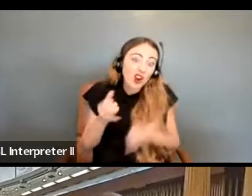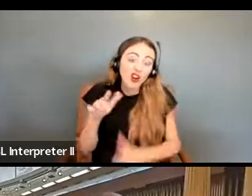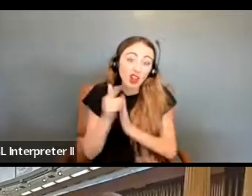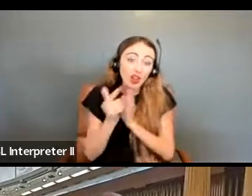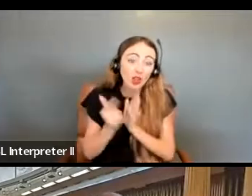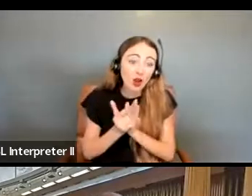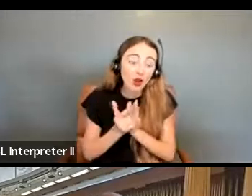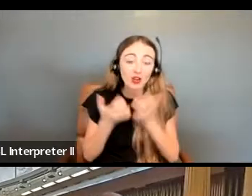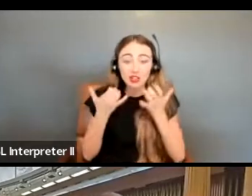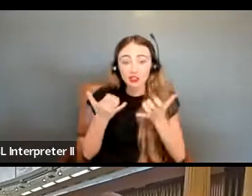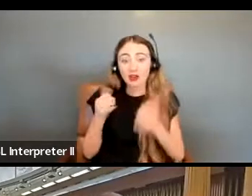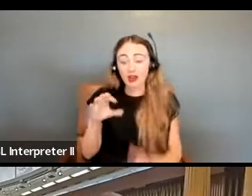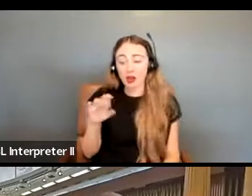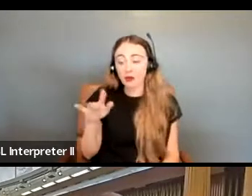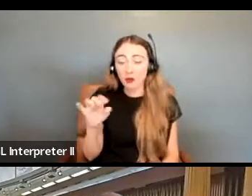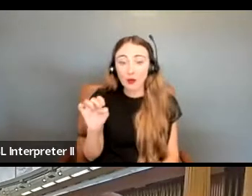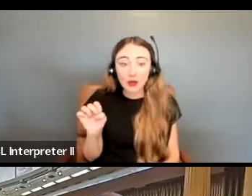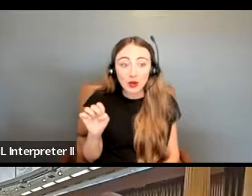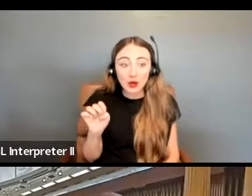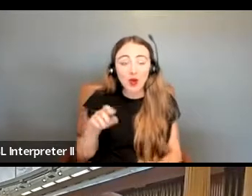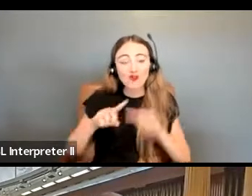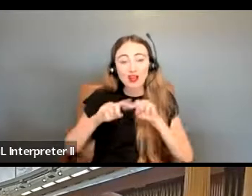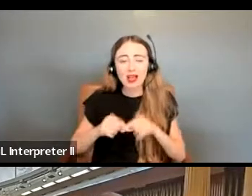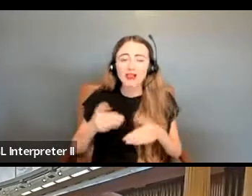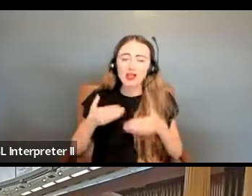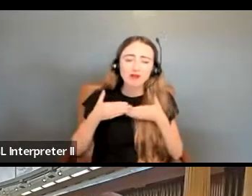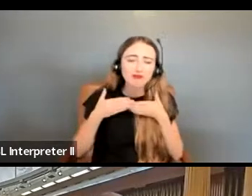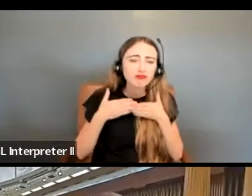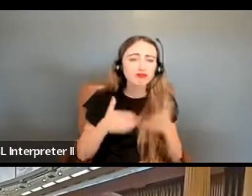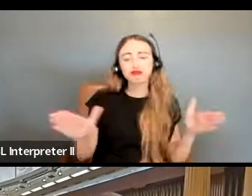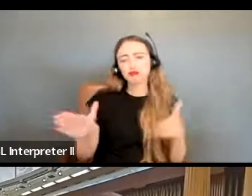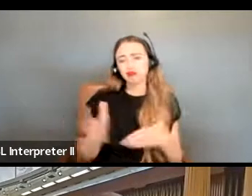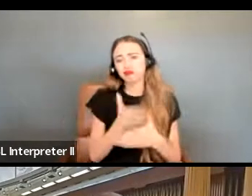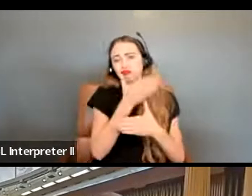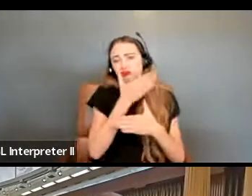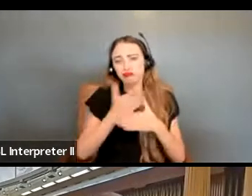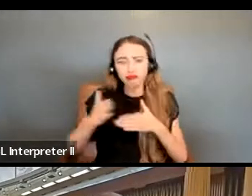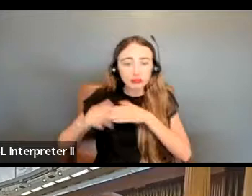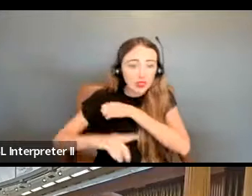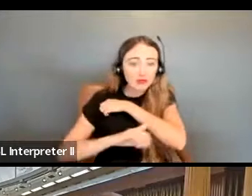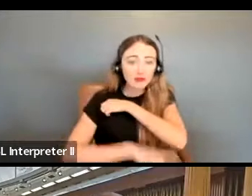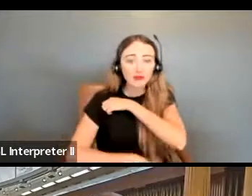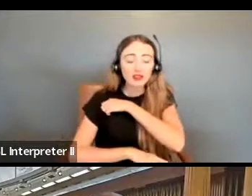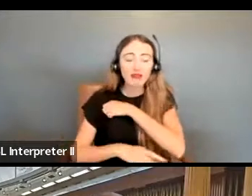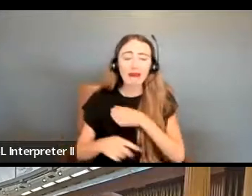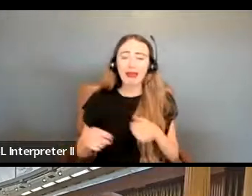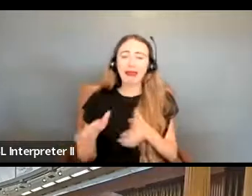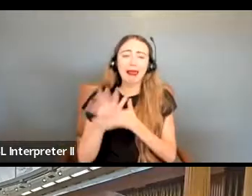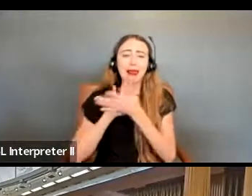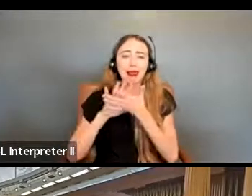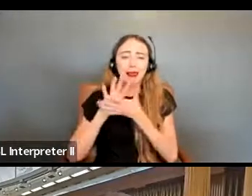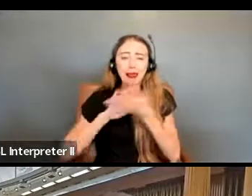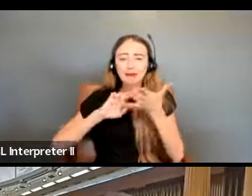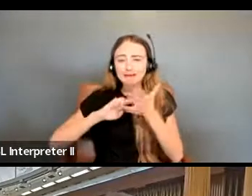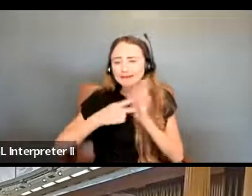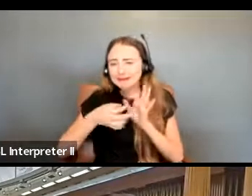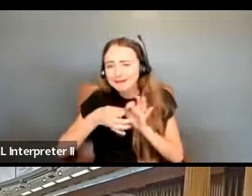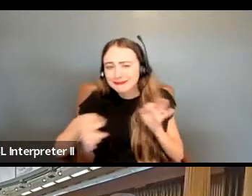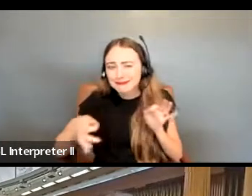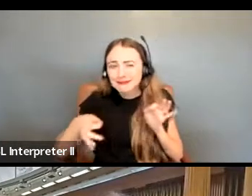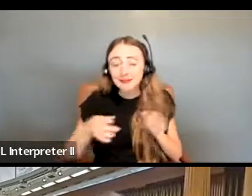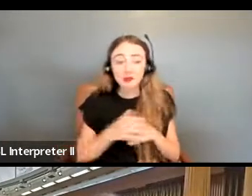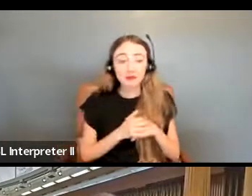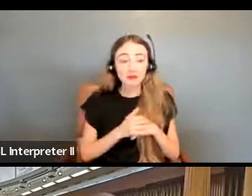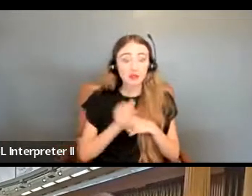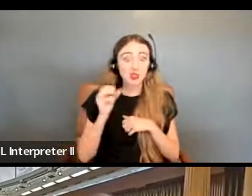because our criminal code relies on broad ranges for sentencing and vague definitions. So in practice,